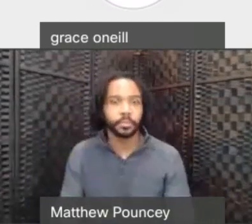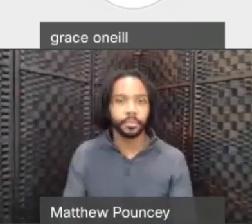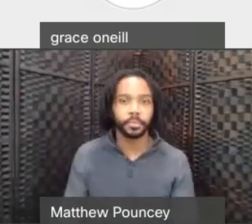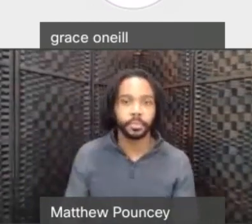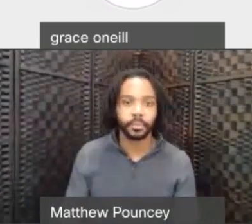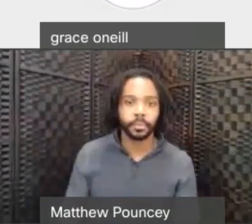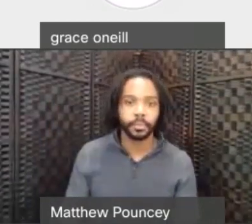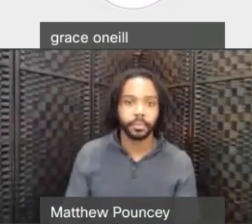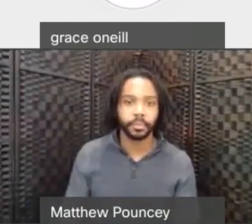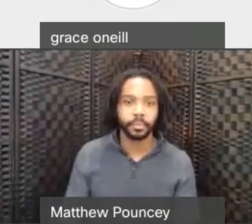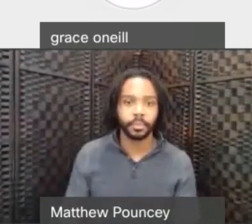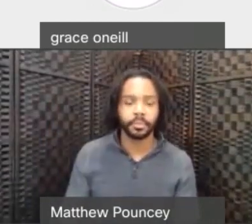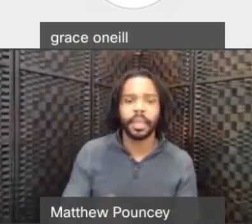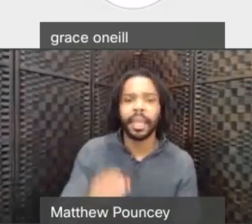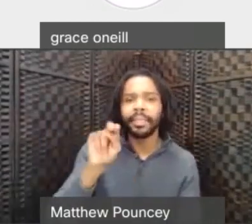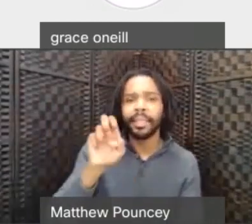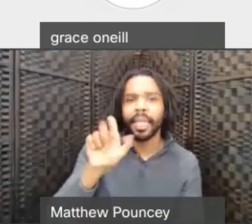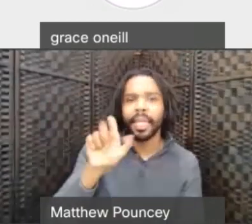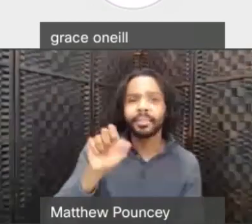So I'm not sure I understand the question.